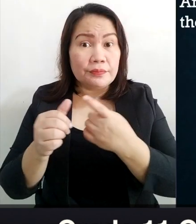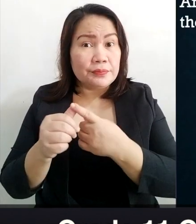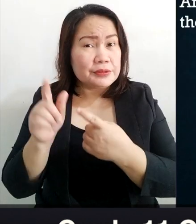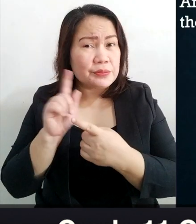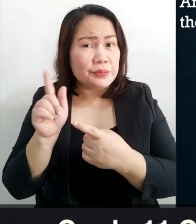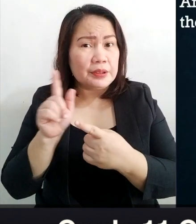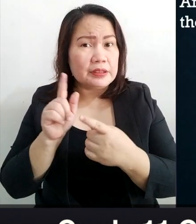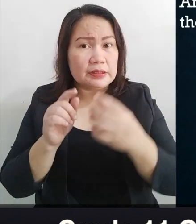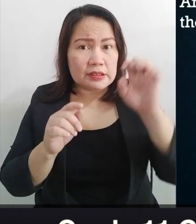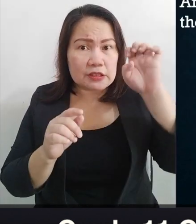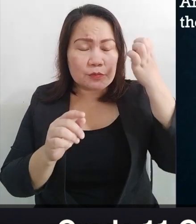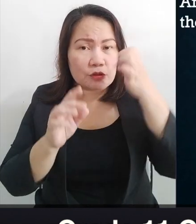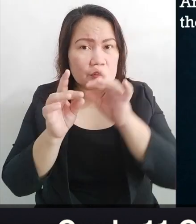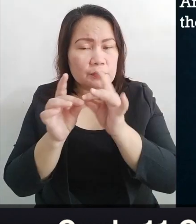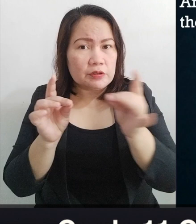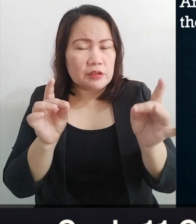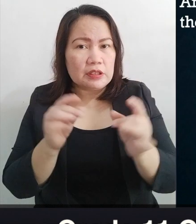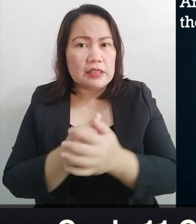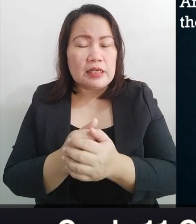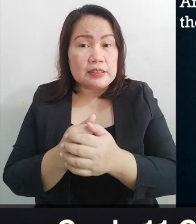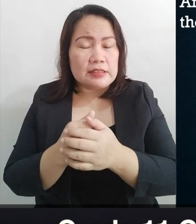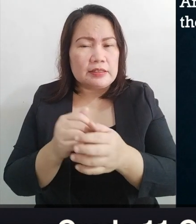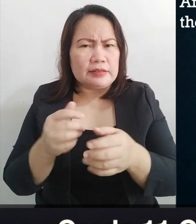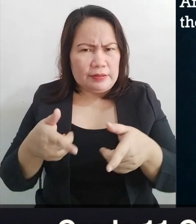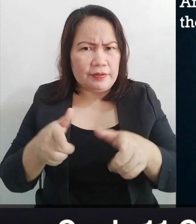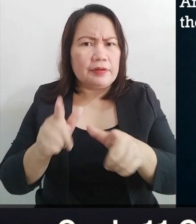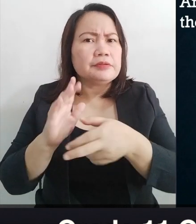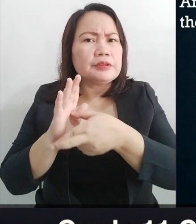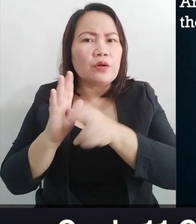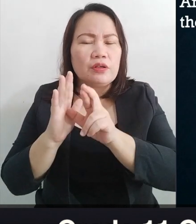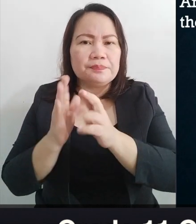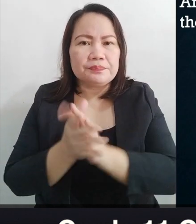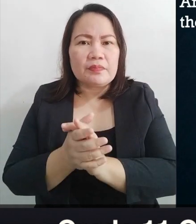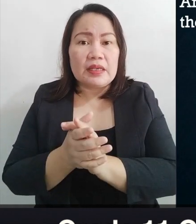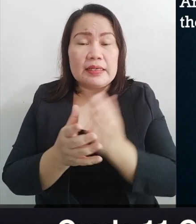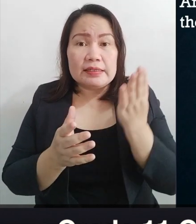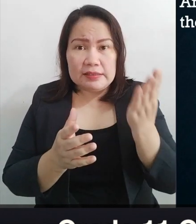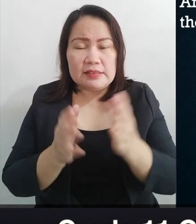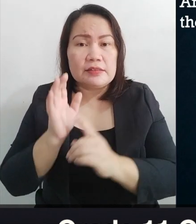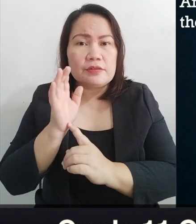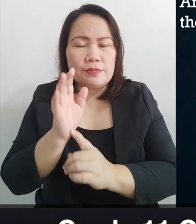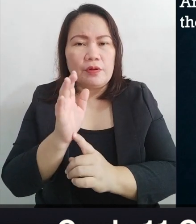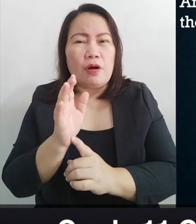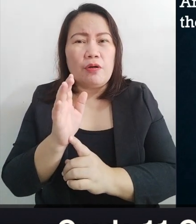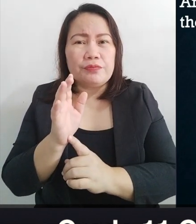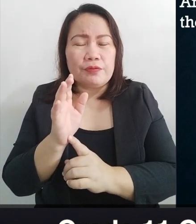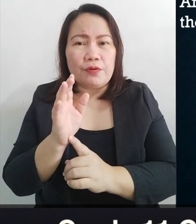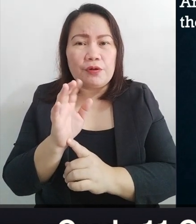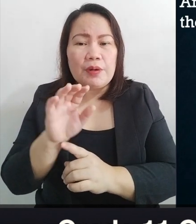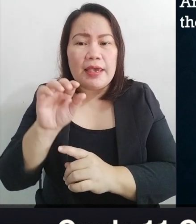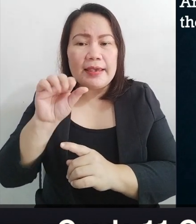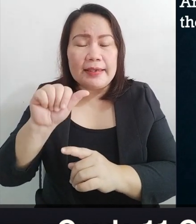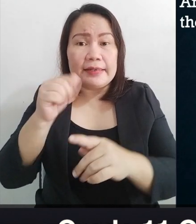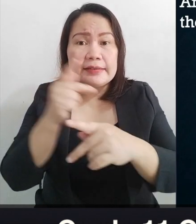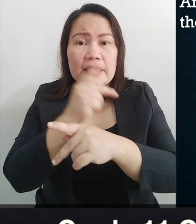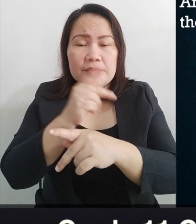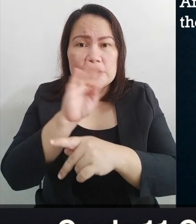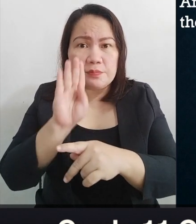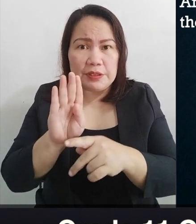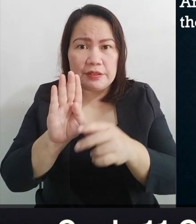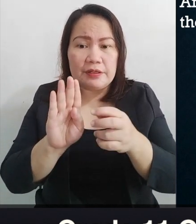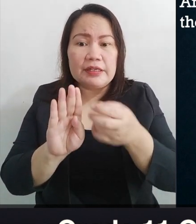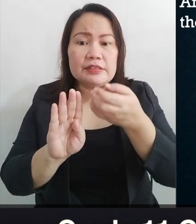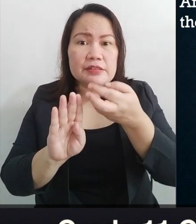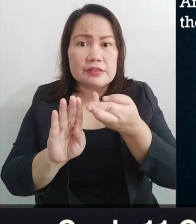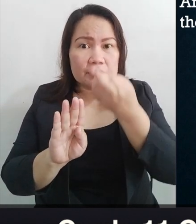Okay, but first, what is exponential expression? So let's have a short recall. It is an expression of the form a times